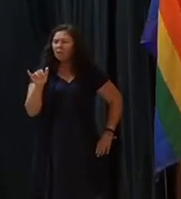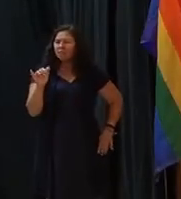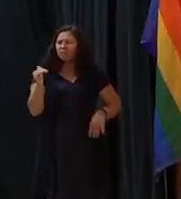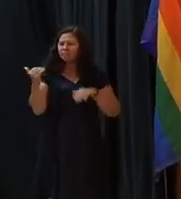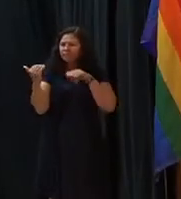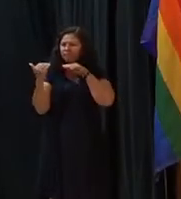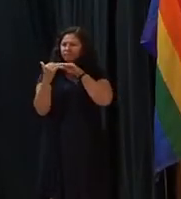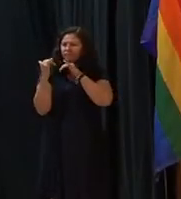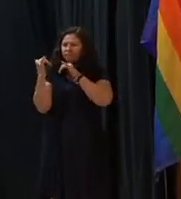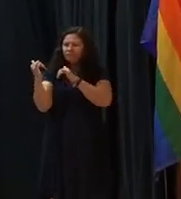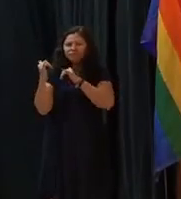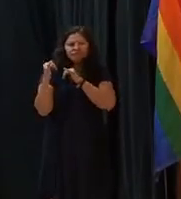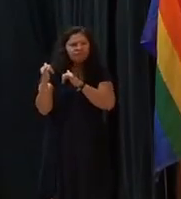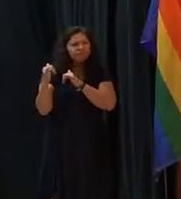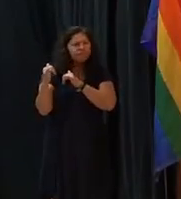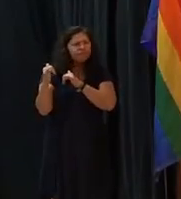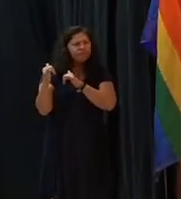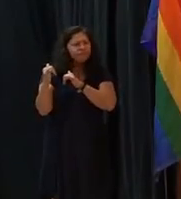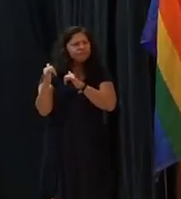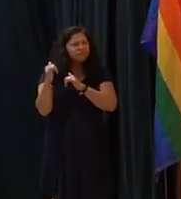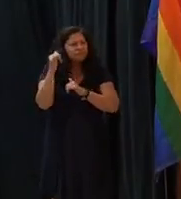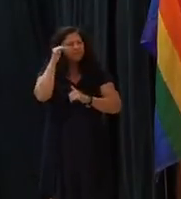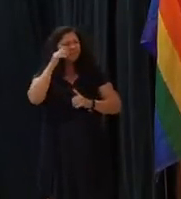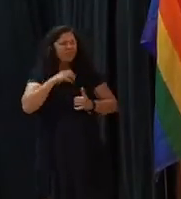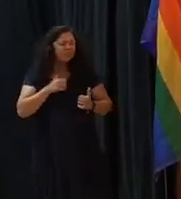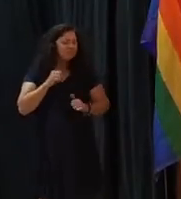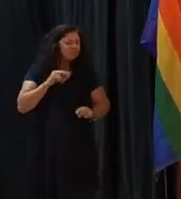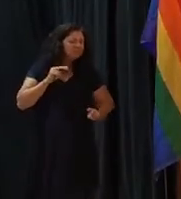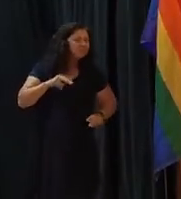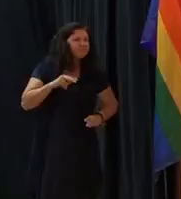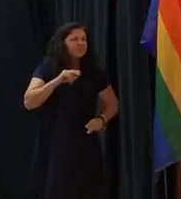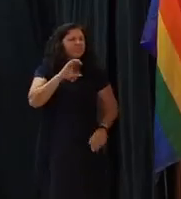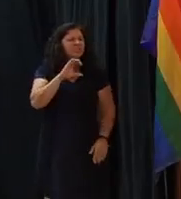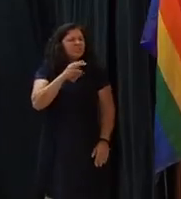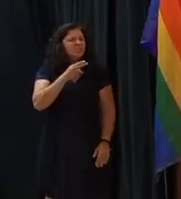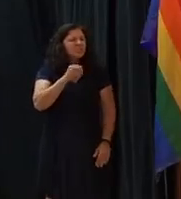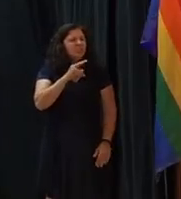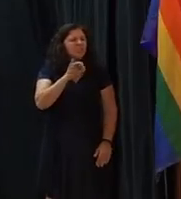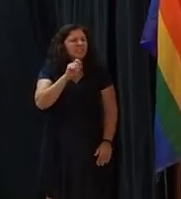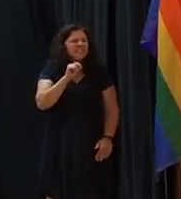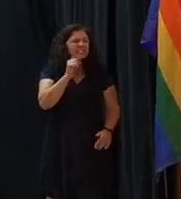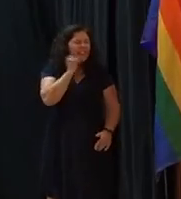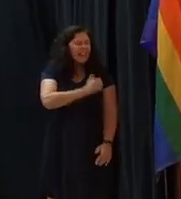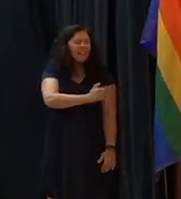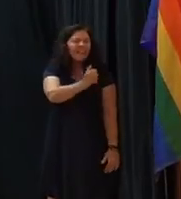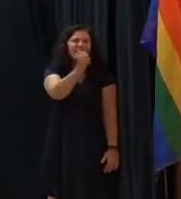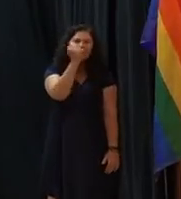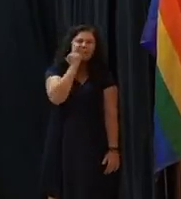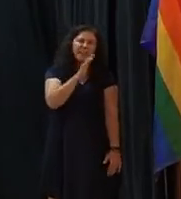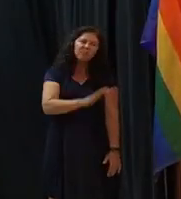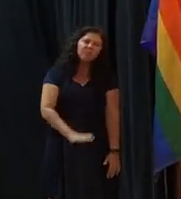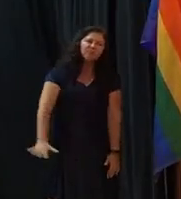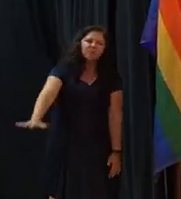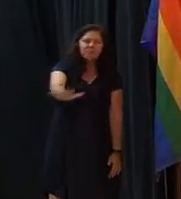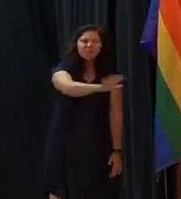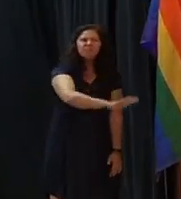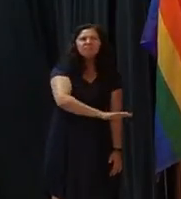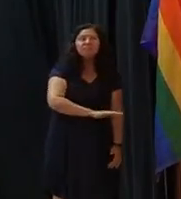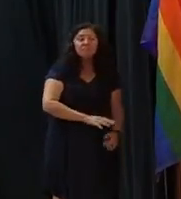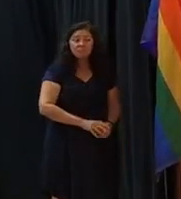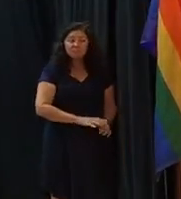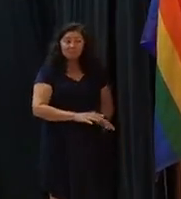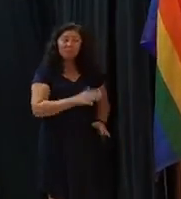equal plane. There is chauvinism everywhere. There is male chauvinism everywhere.